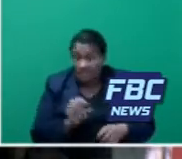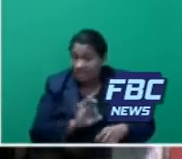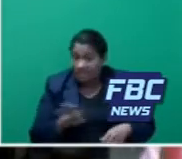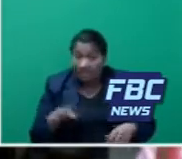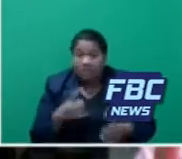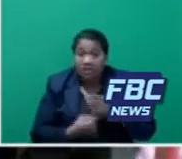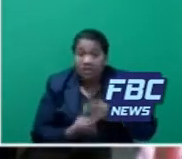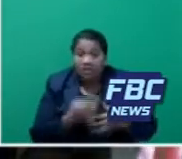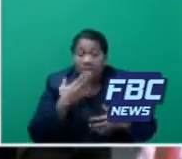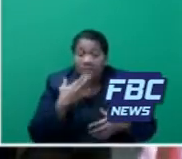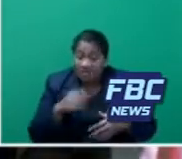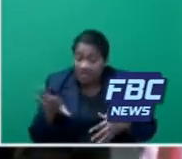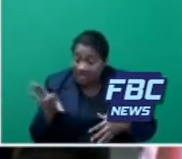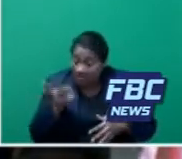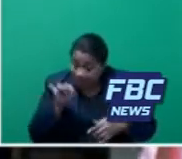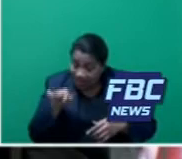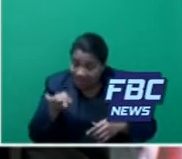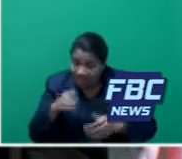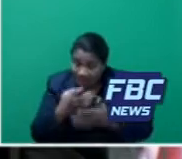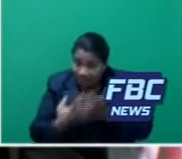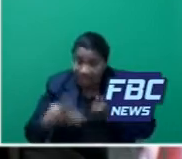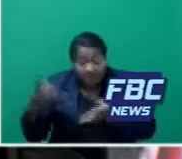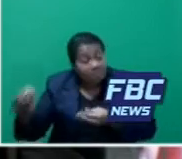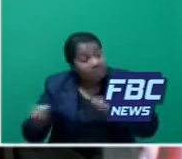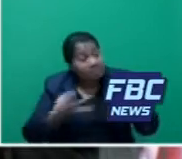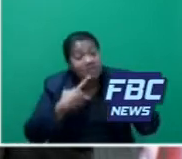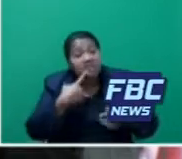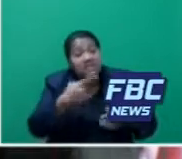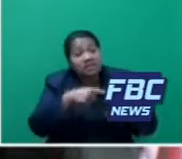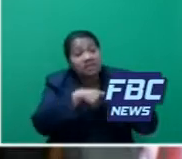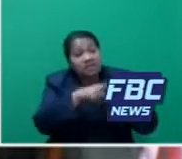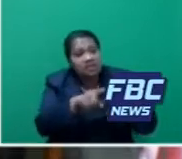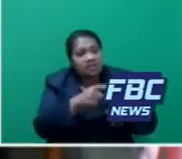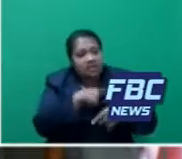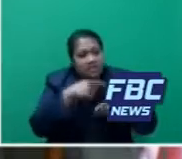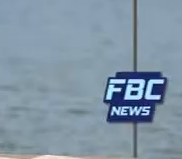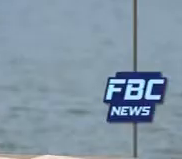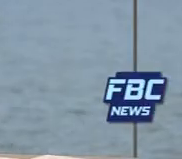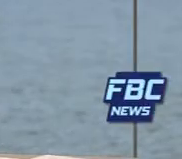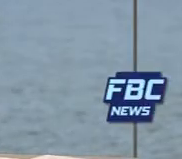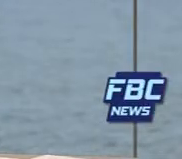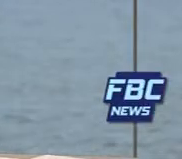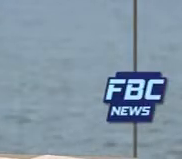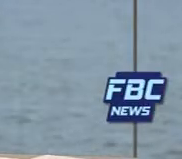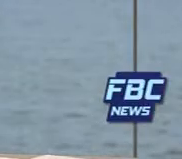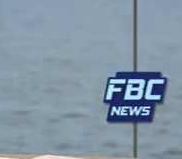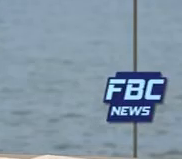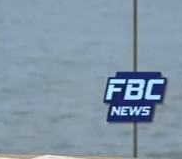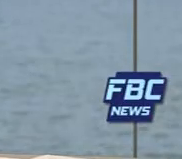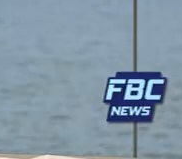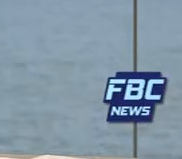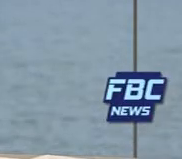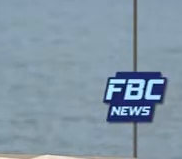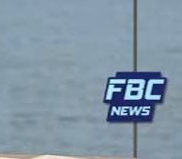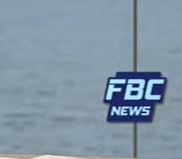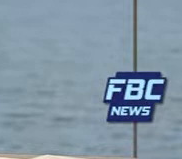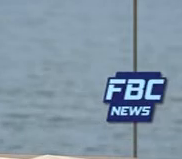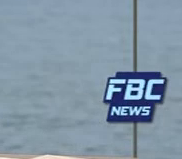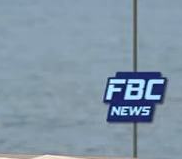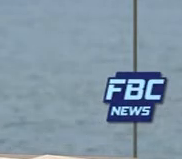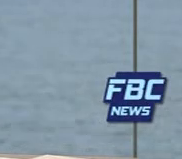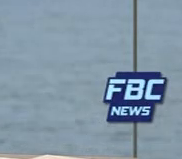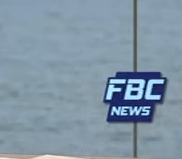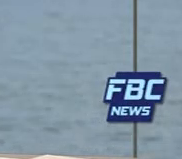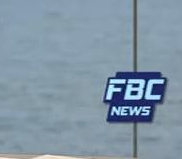that statement outside and say it outside so we can challenge him in a court of law. The Speaker of Parliament has ruled out